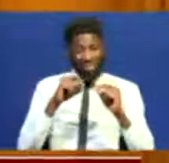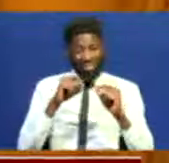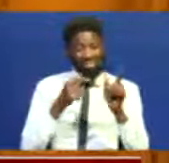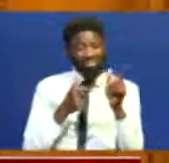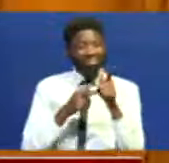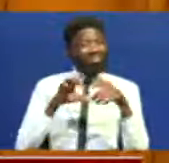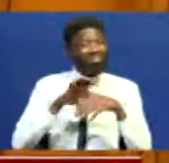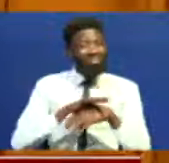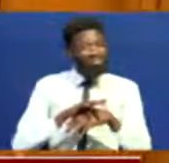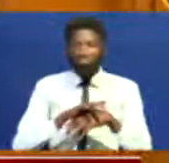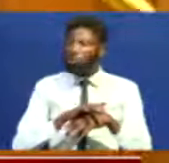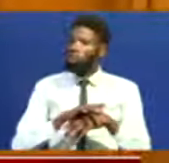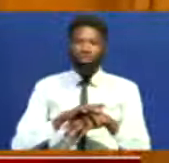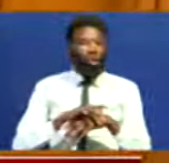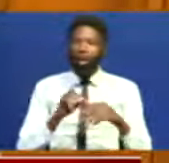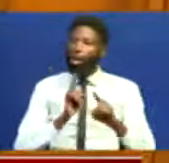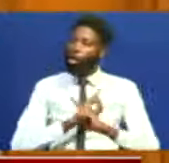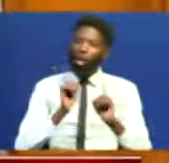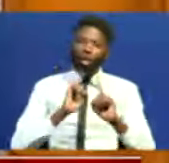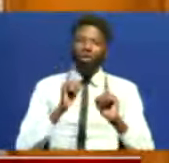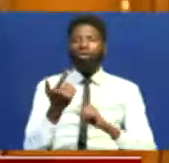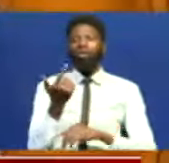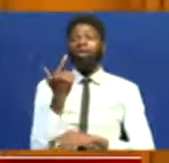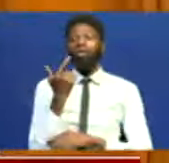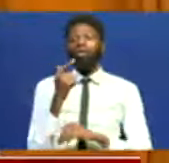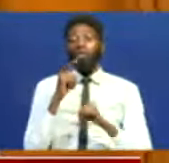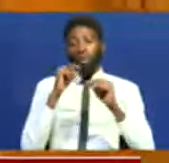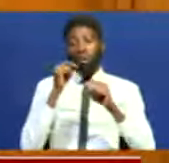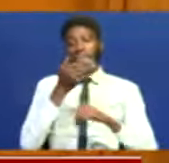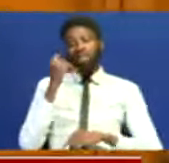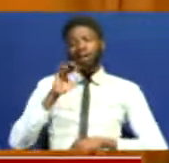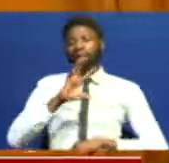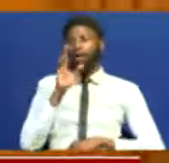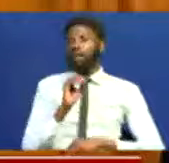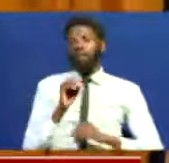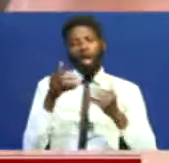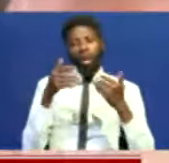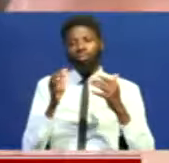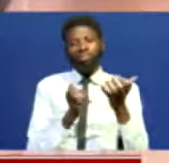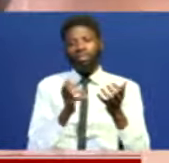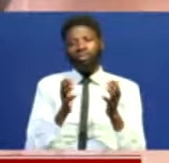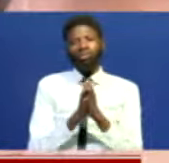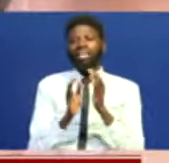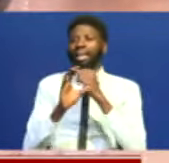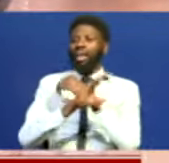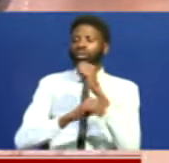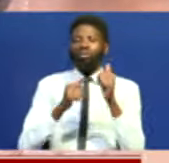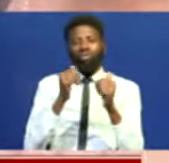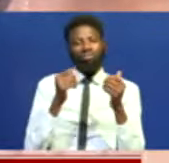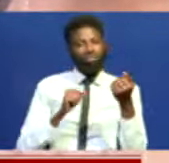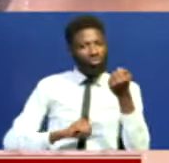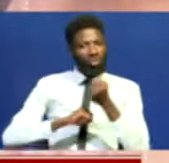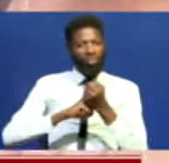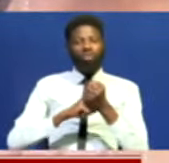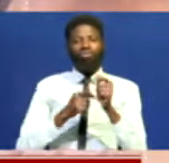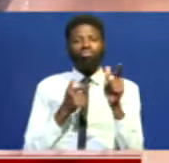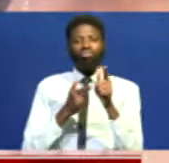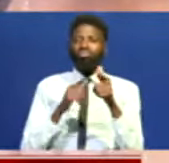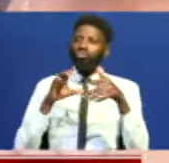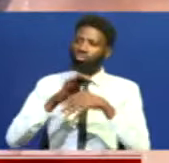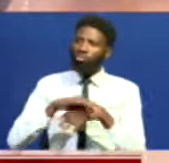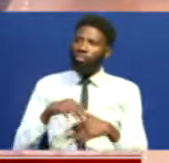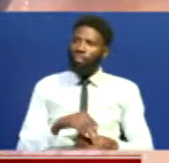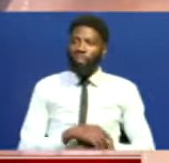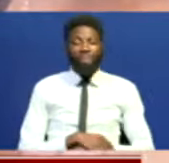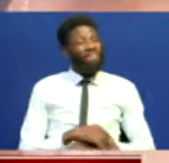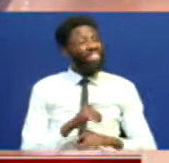a trade with the nations advocating for LGBTQ than legalizing the vice. No to LGBTQ, and